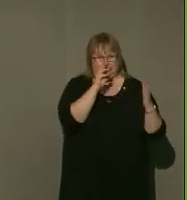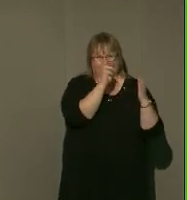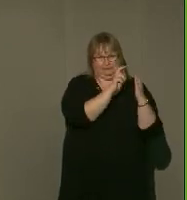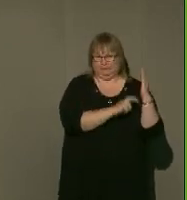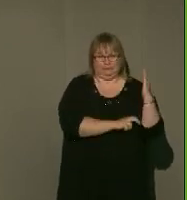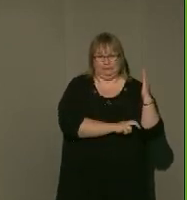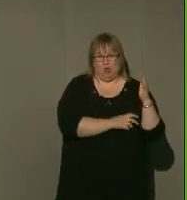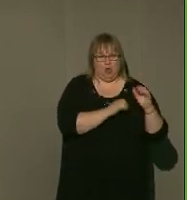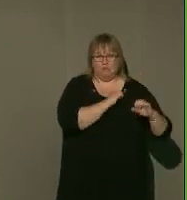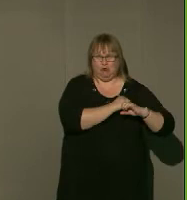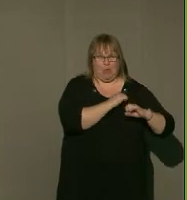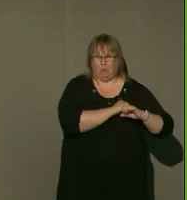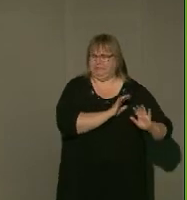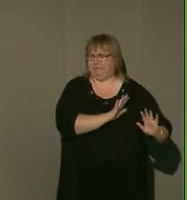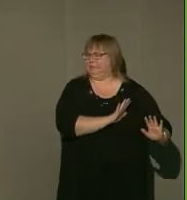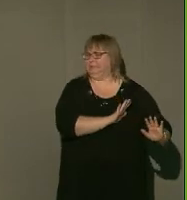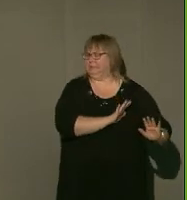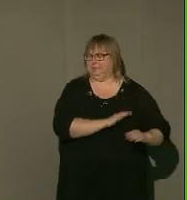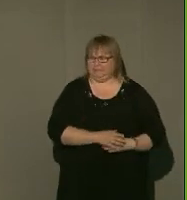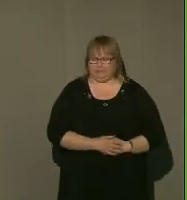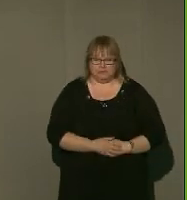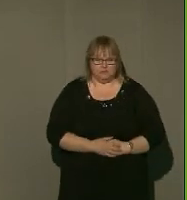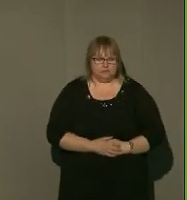or promote it.